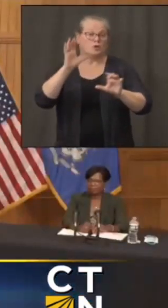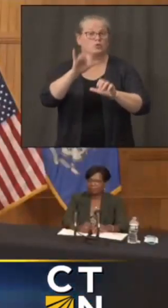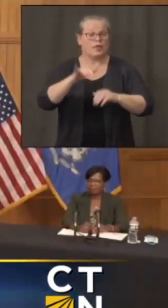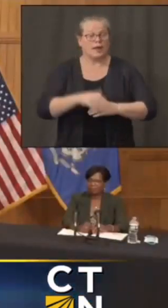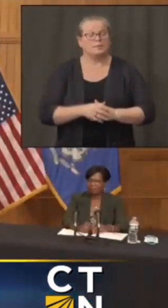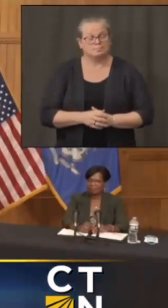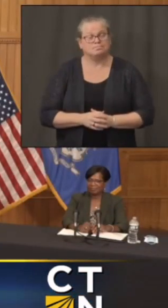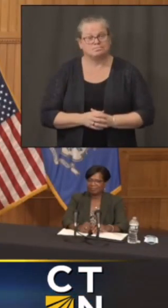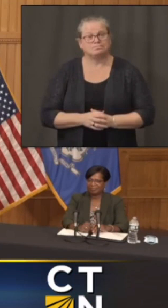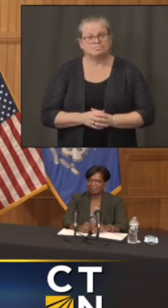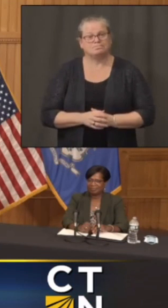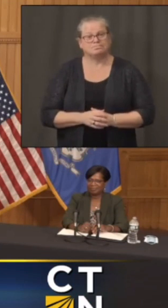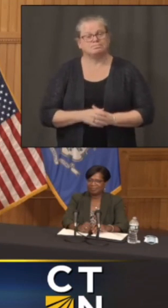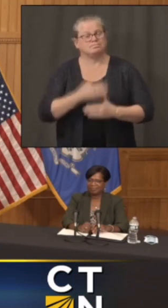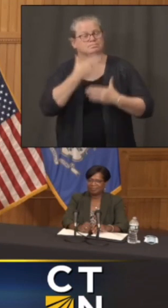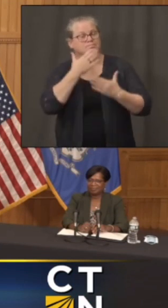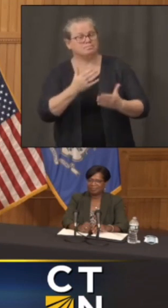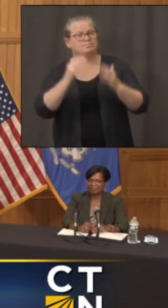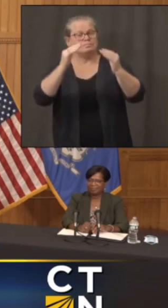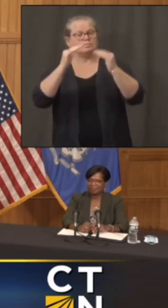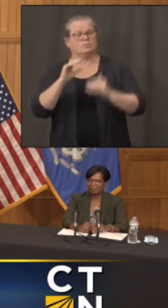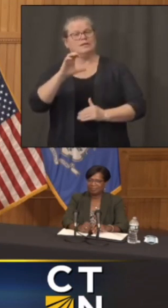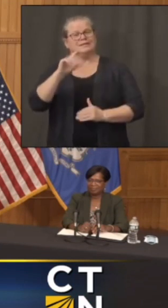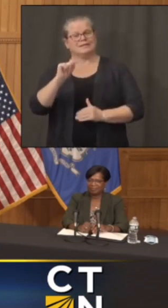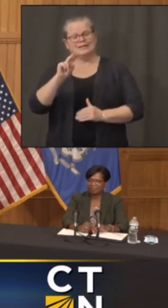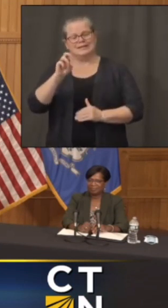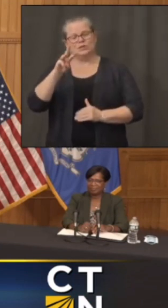CT News Junkie.